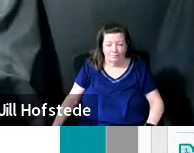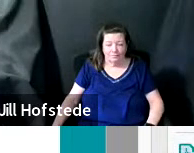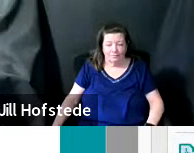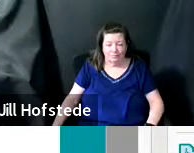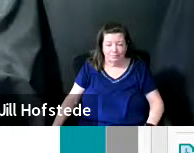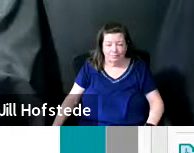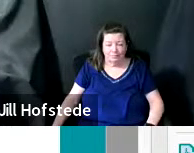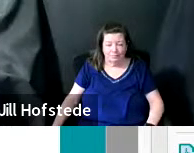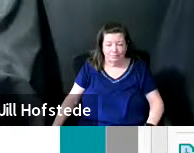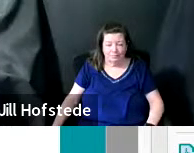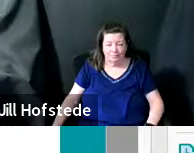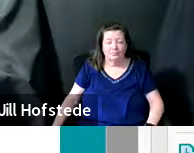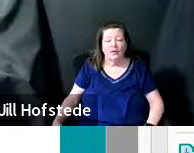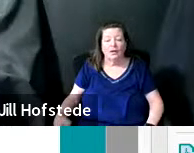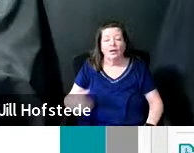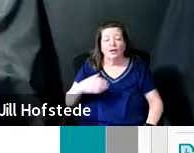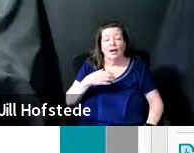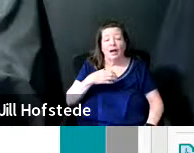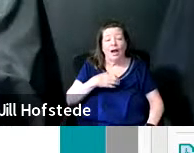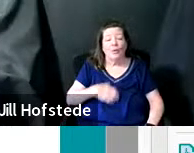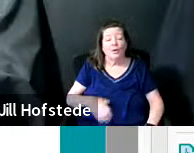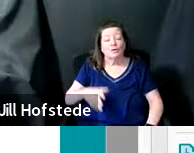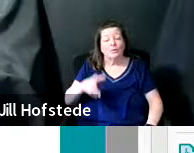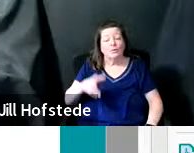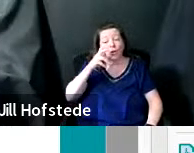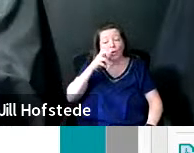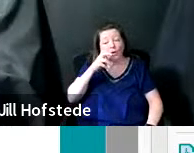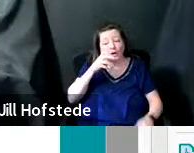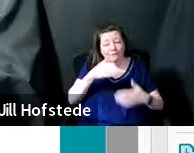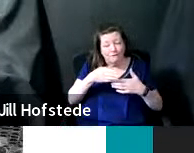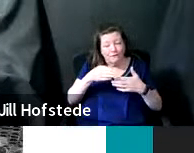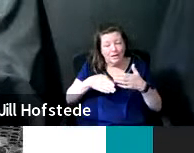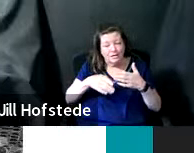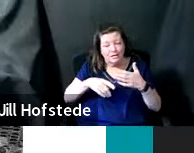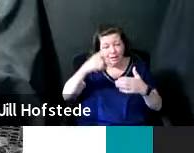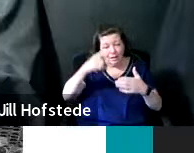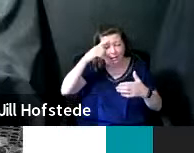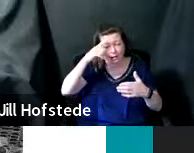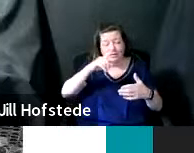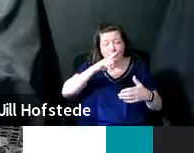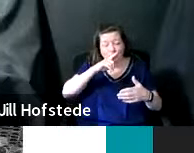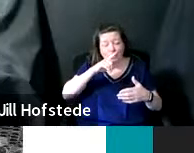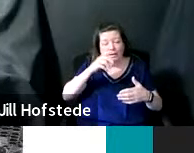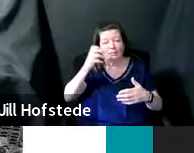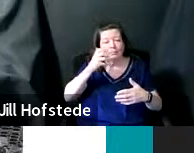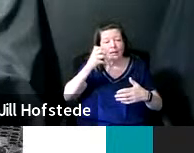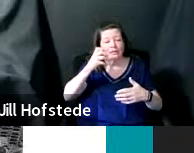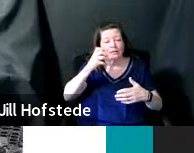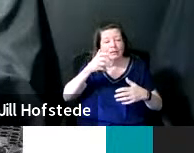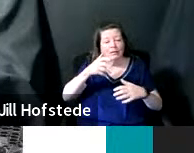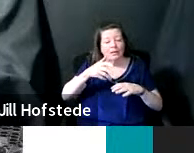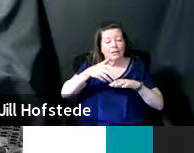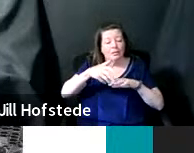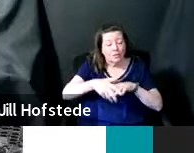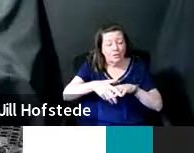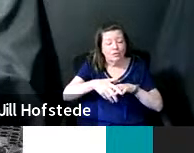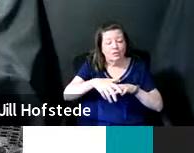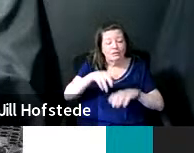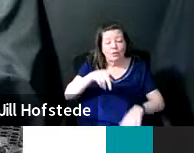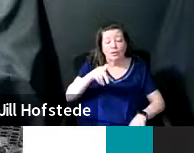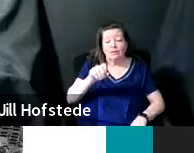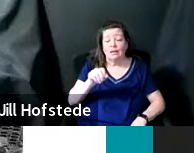Well, I wish we could have heard him finish that thought, because it is amazing that the roots of Portland State University are in